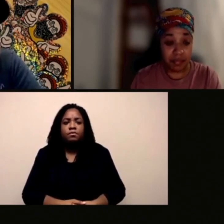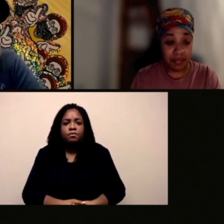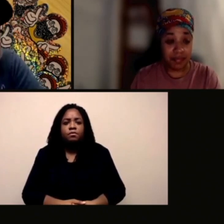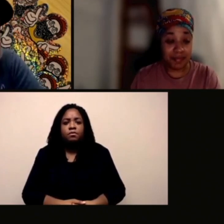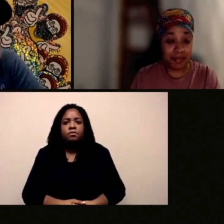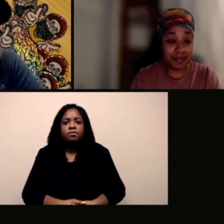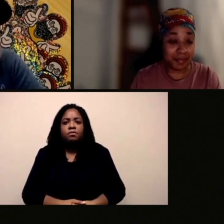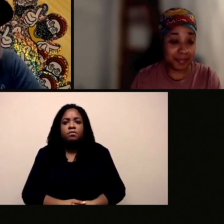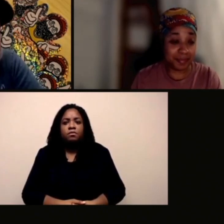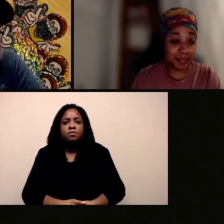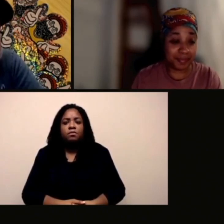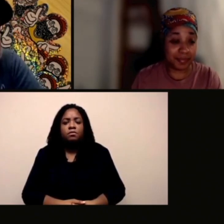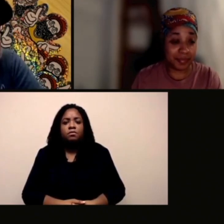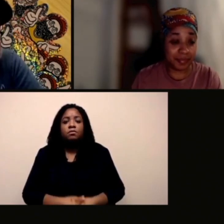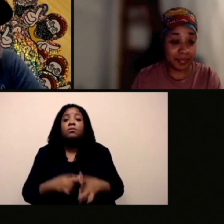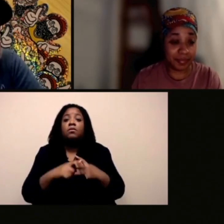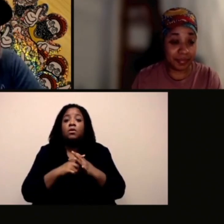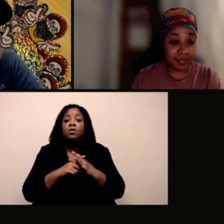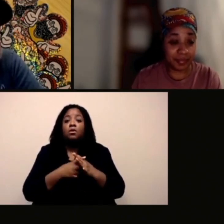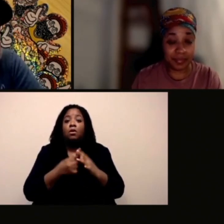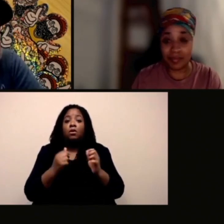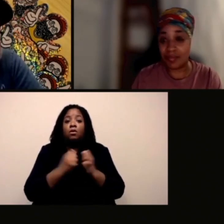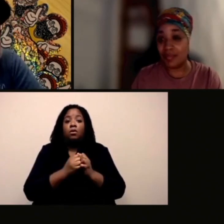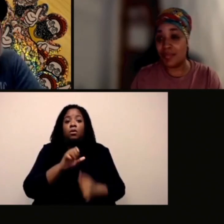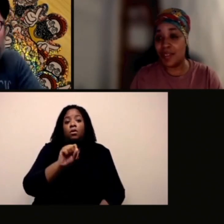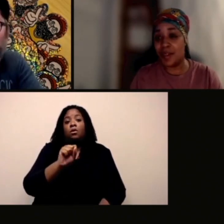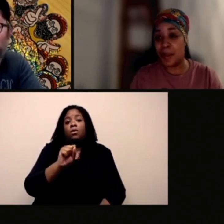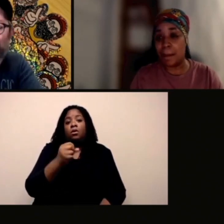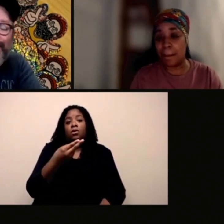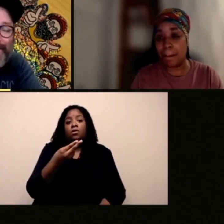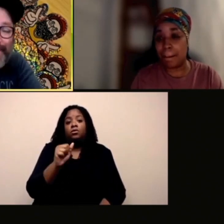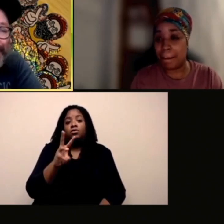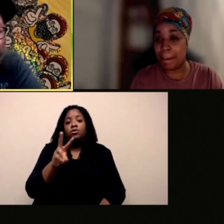Let's start with Shawn Patrick.